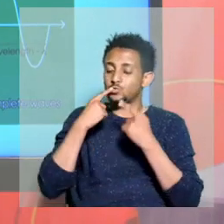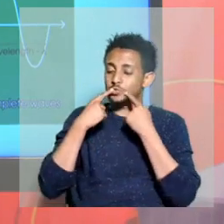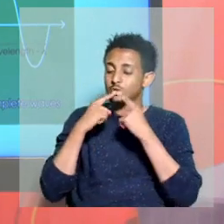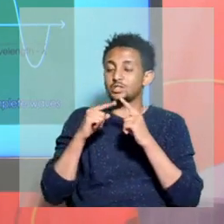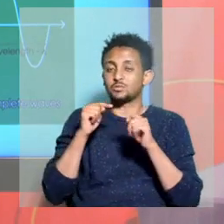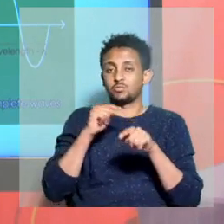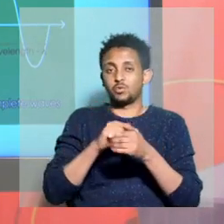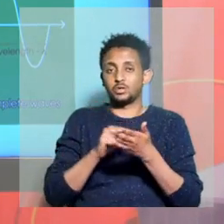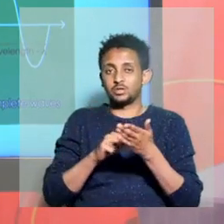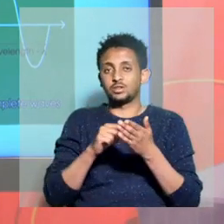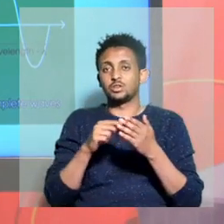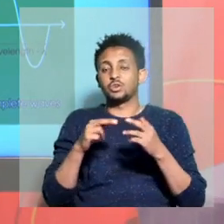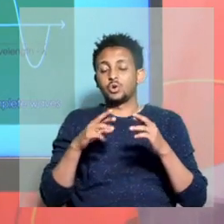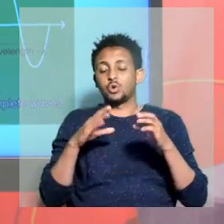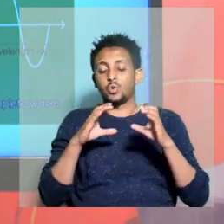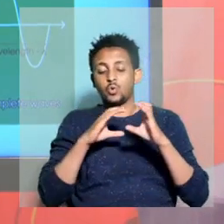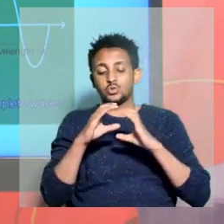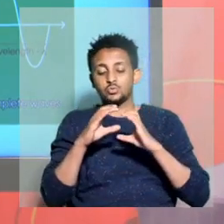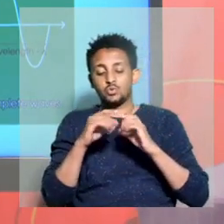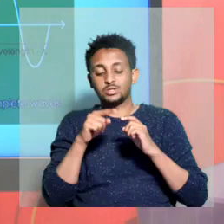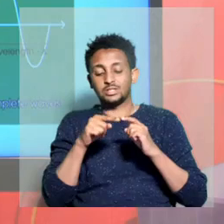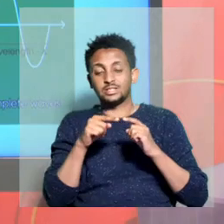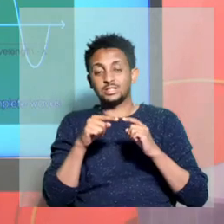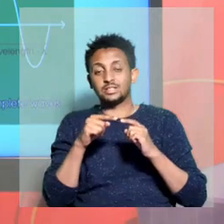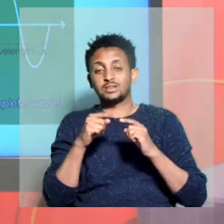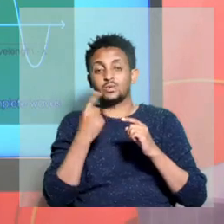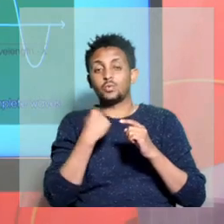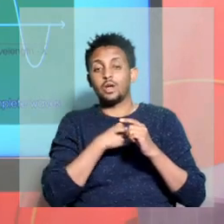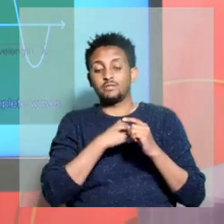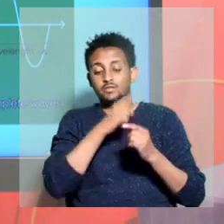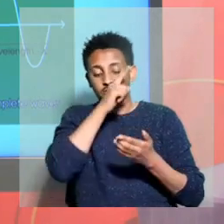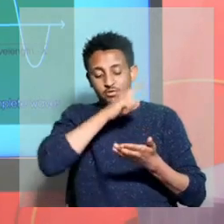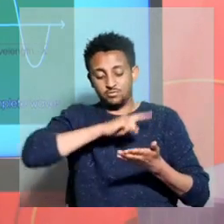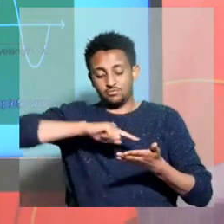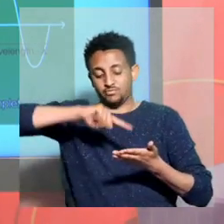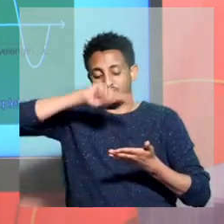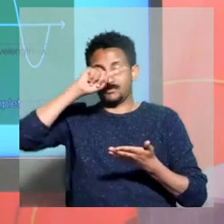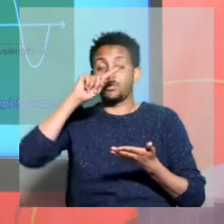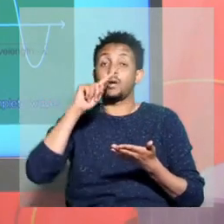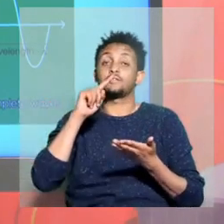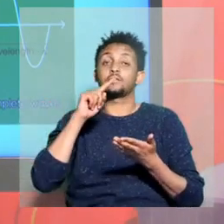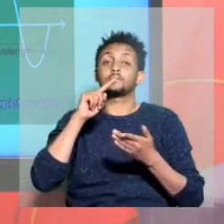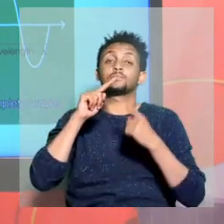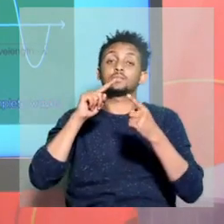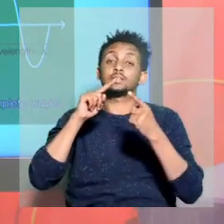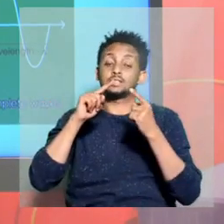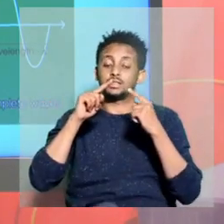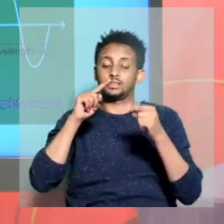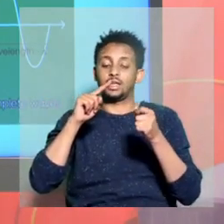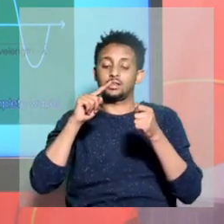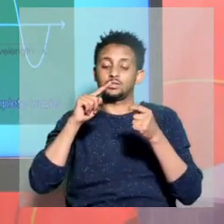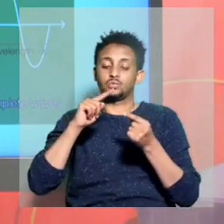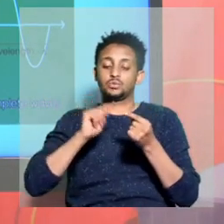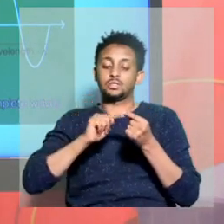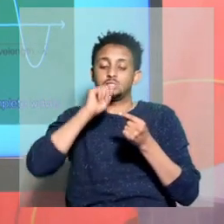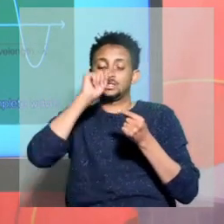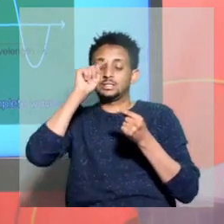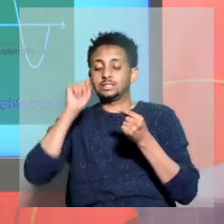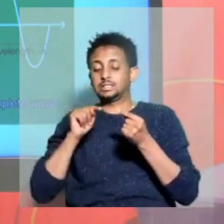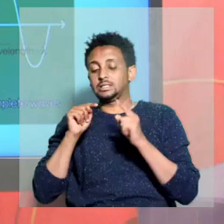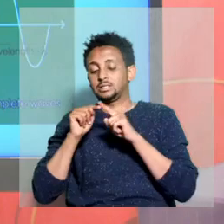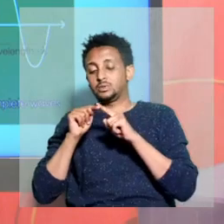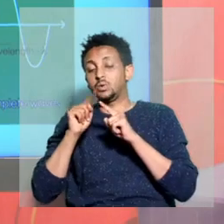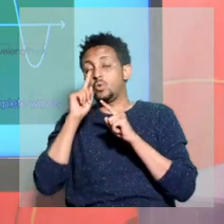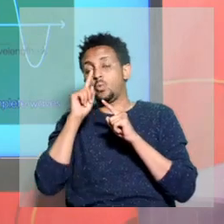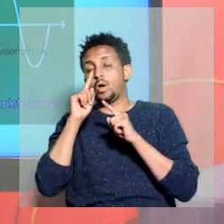waves, we have correspondent points. Suppose here you have this wave. Let's take this one. From this to this